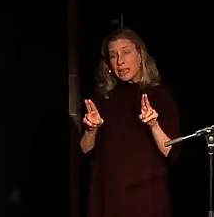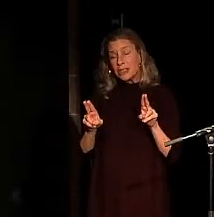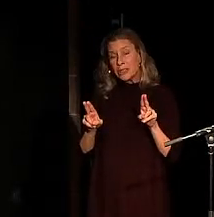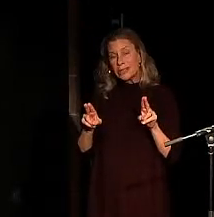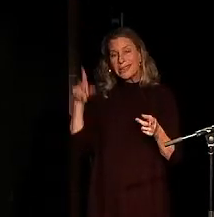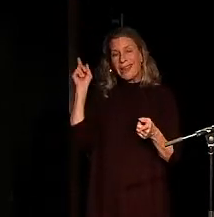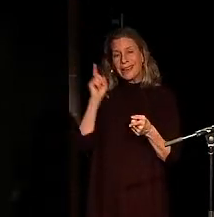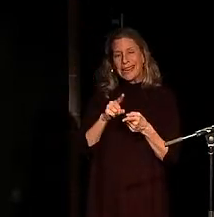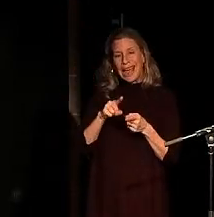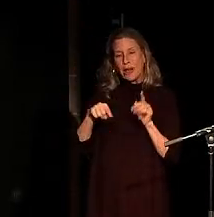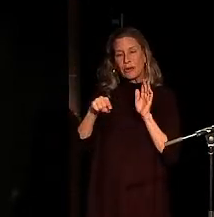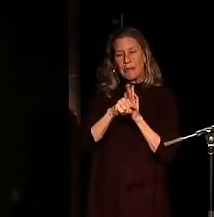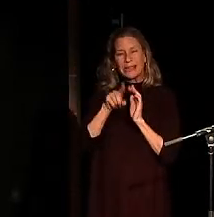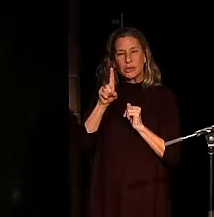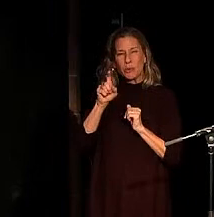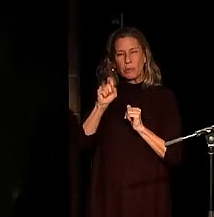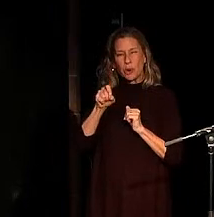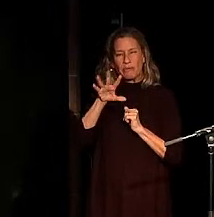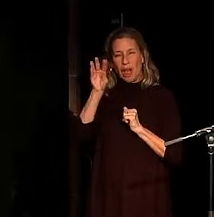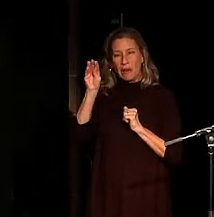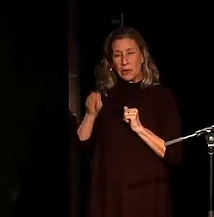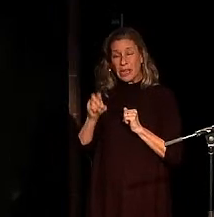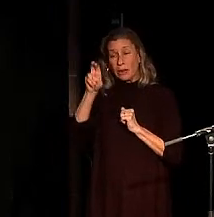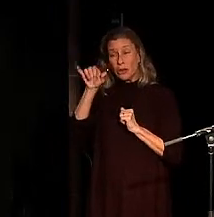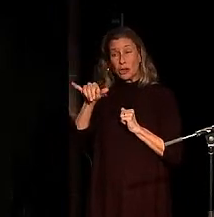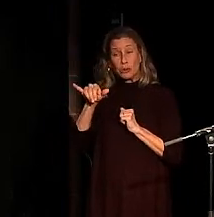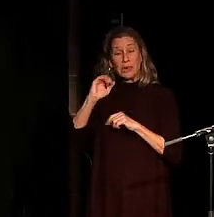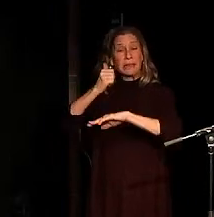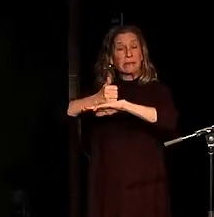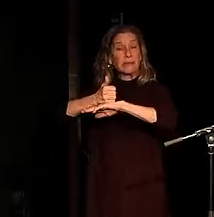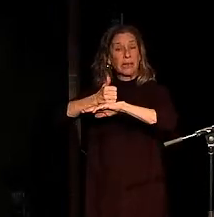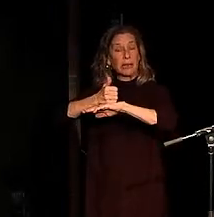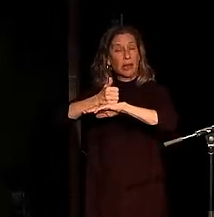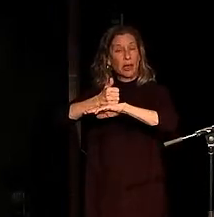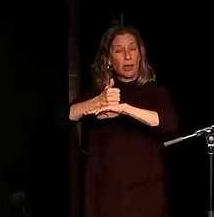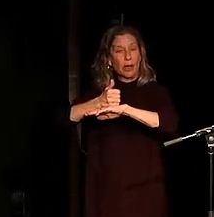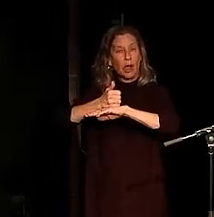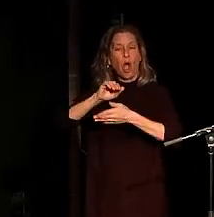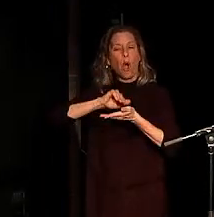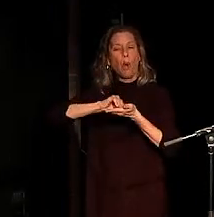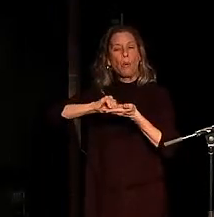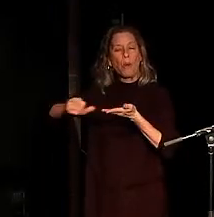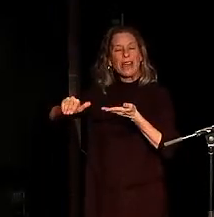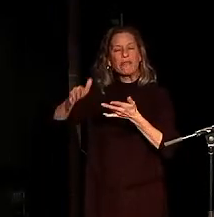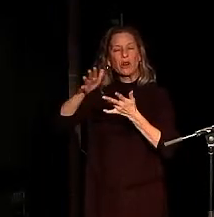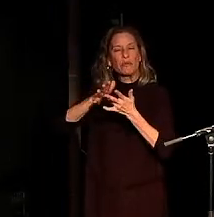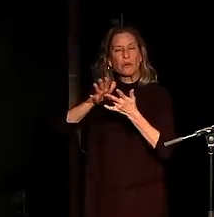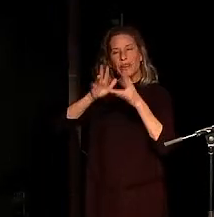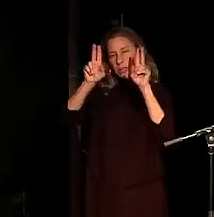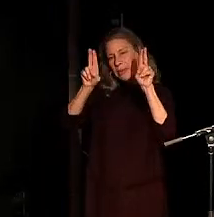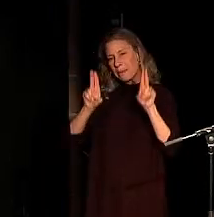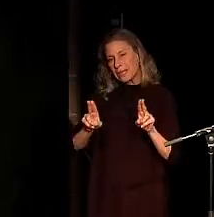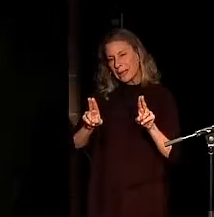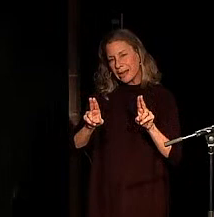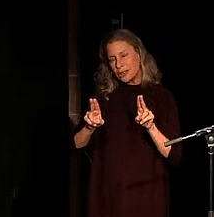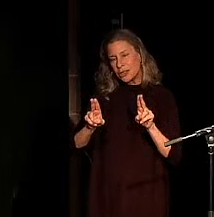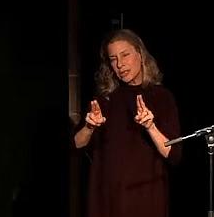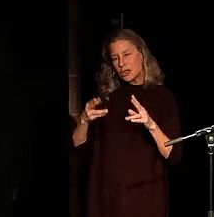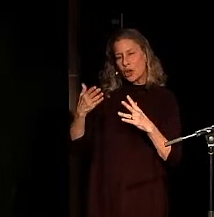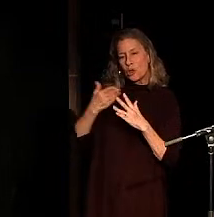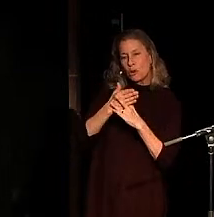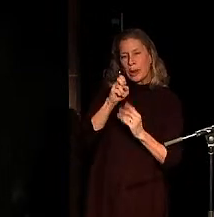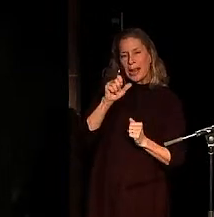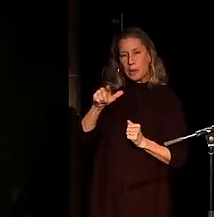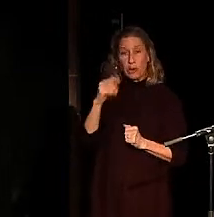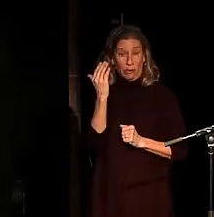minus 1.5%. CUNY has implemented a waiver for the freshman applications through April